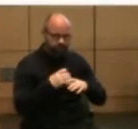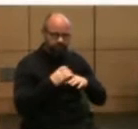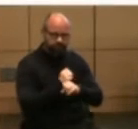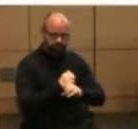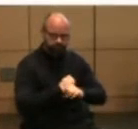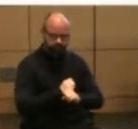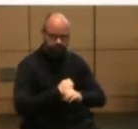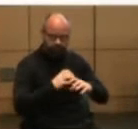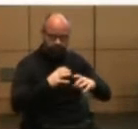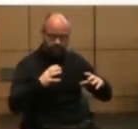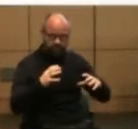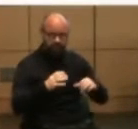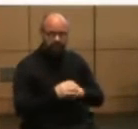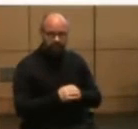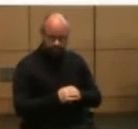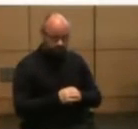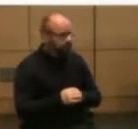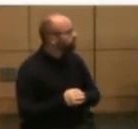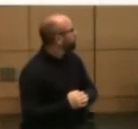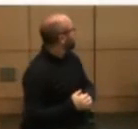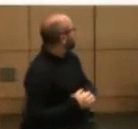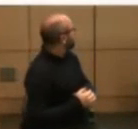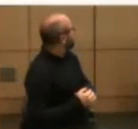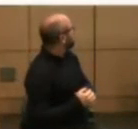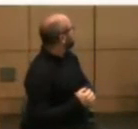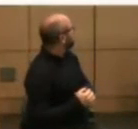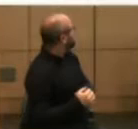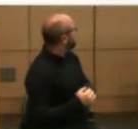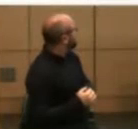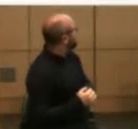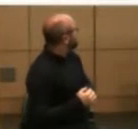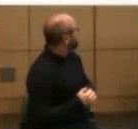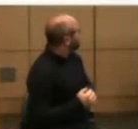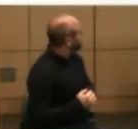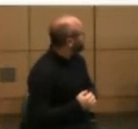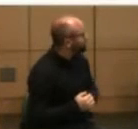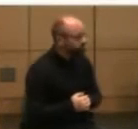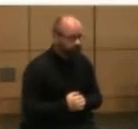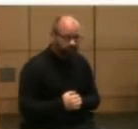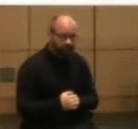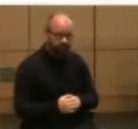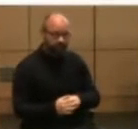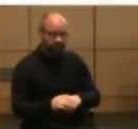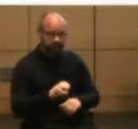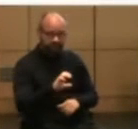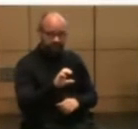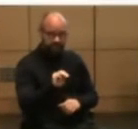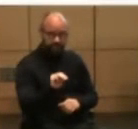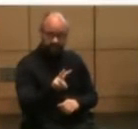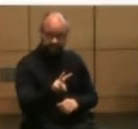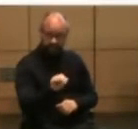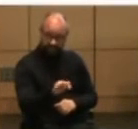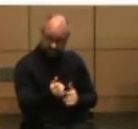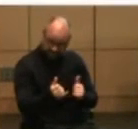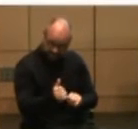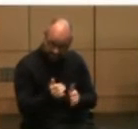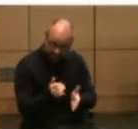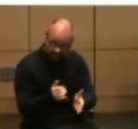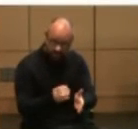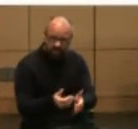the congenital cytomegalovirus, if it's still there and you have a child who is an infant, they are still